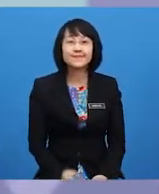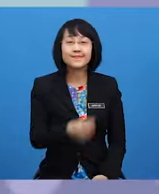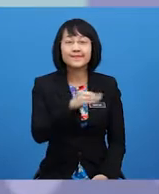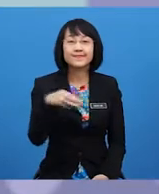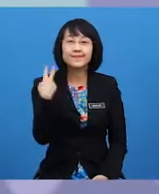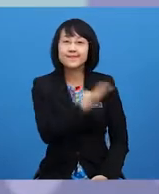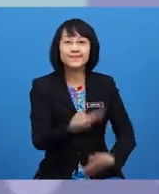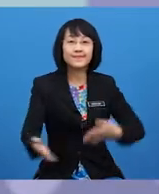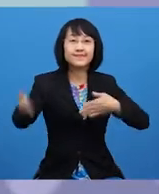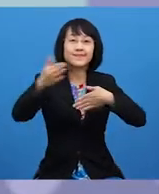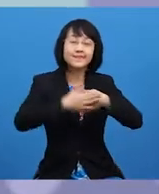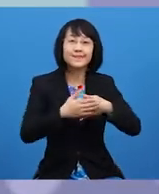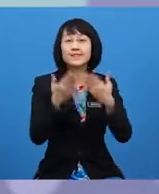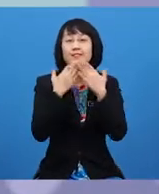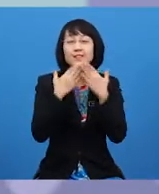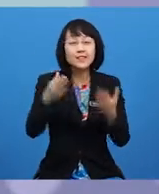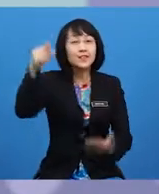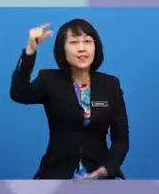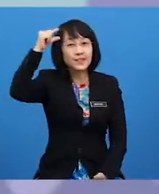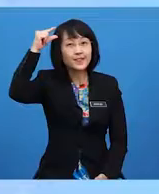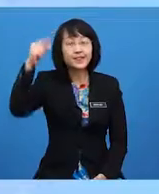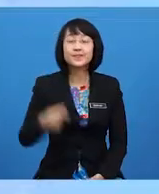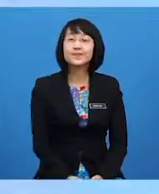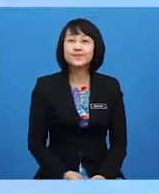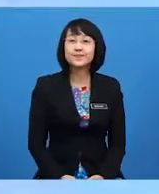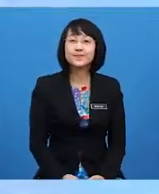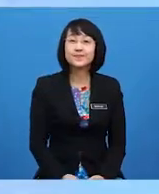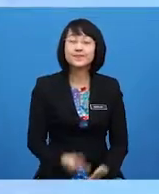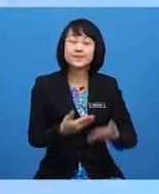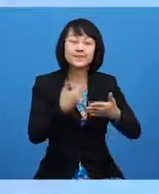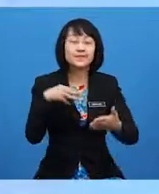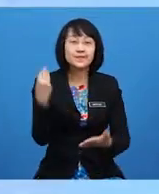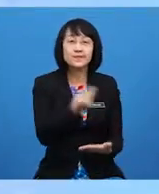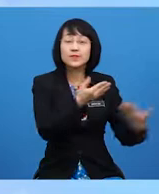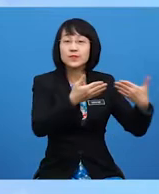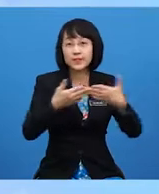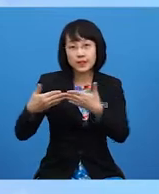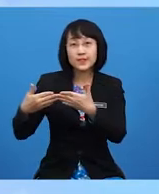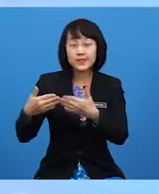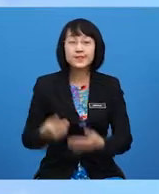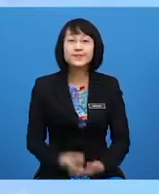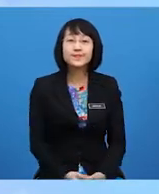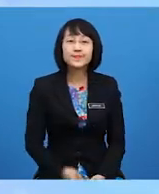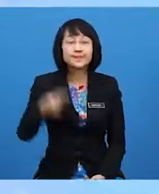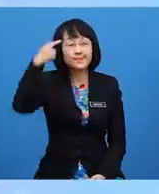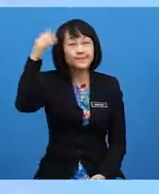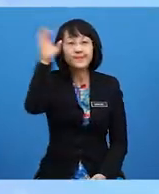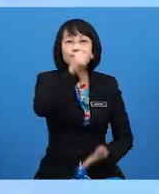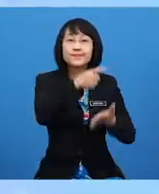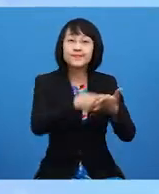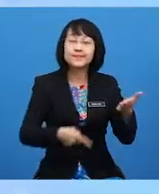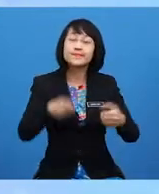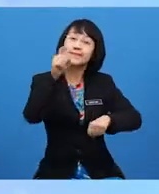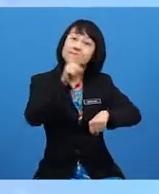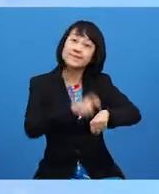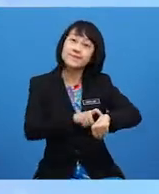is time for Fun Fact. So, if you have noticed, there are a lot of cats